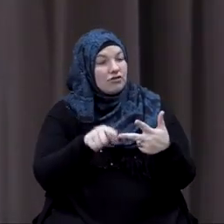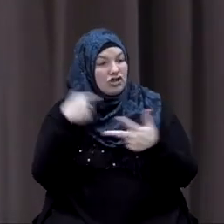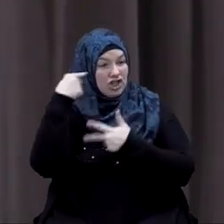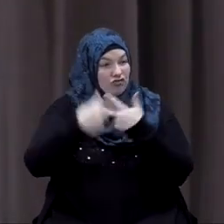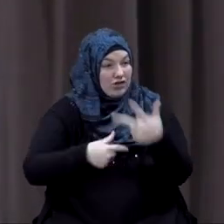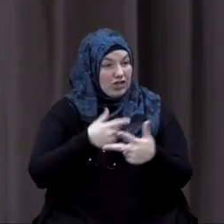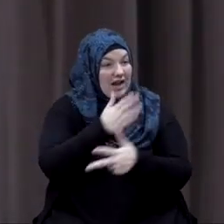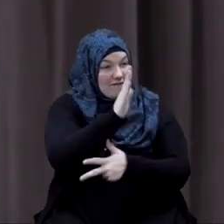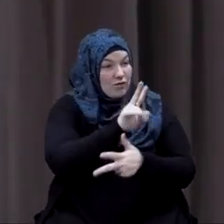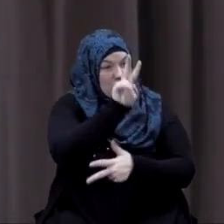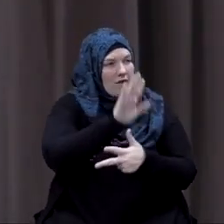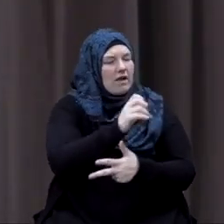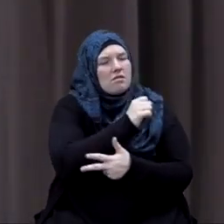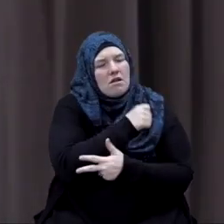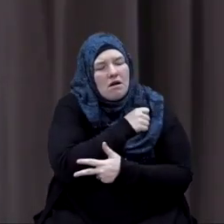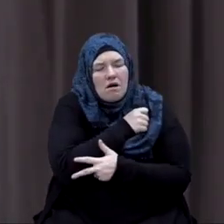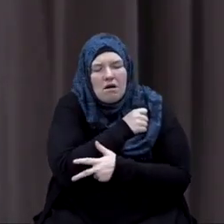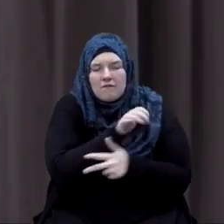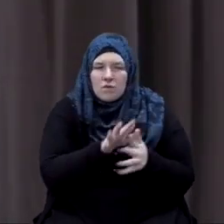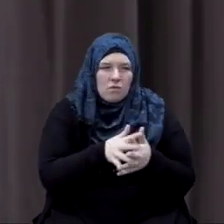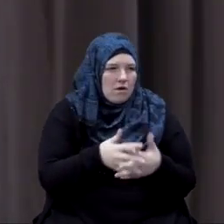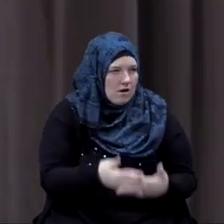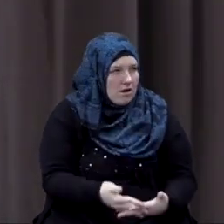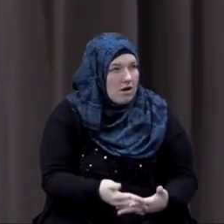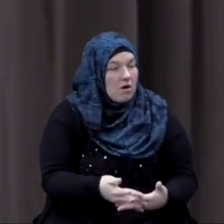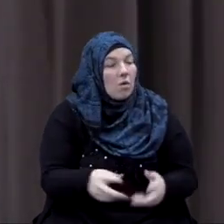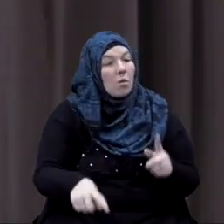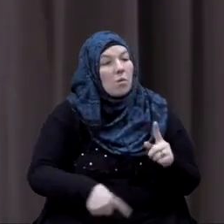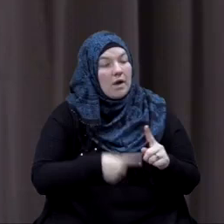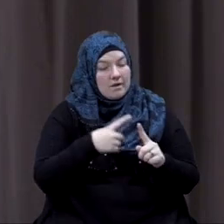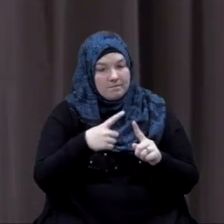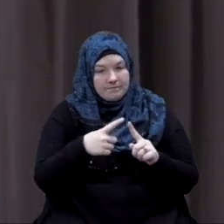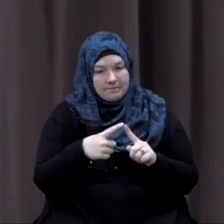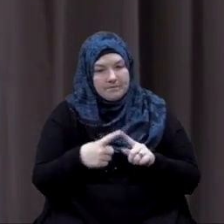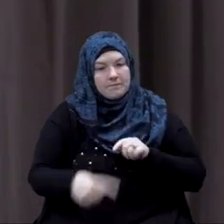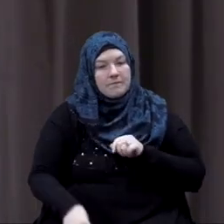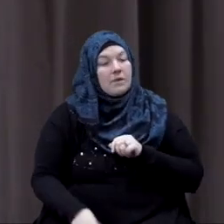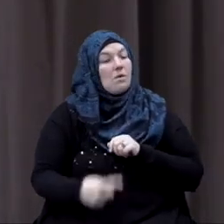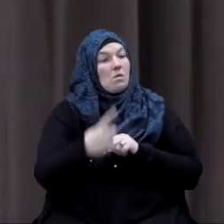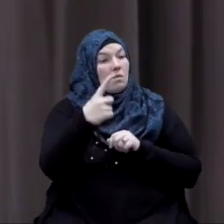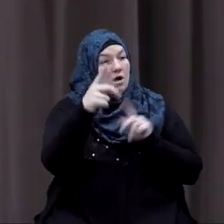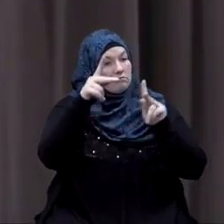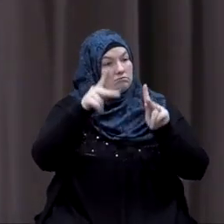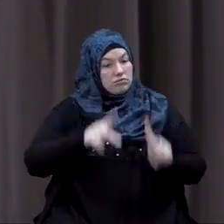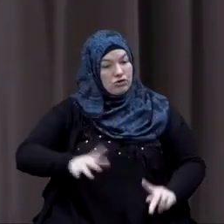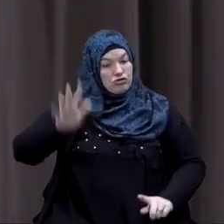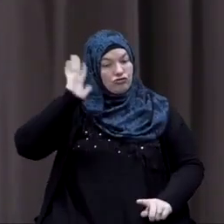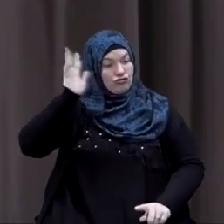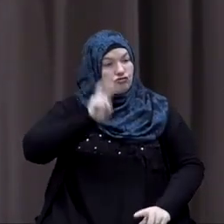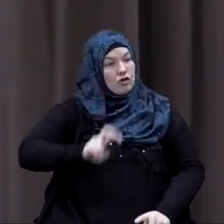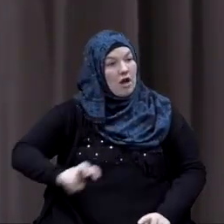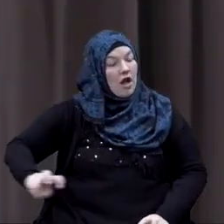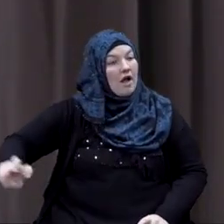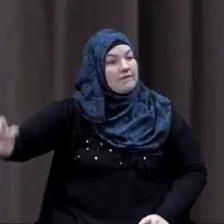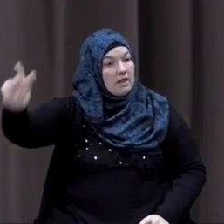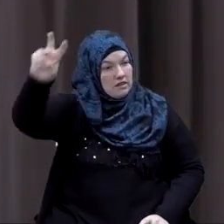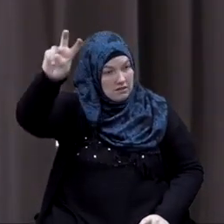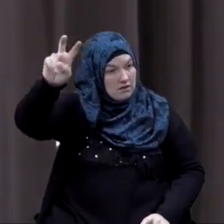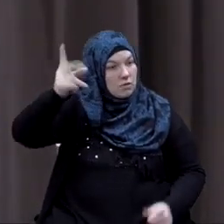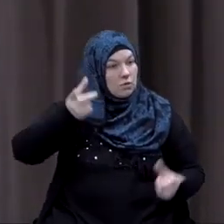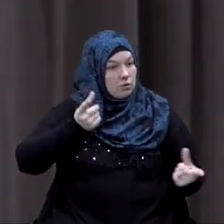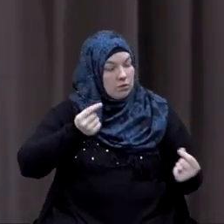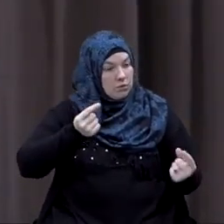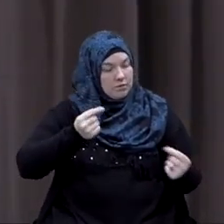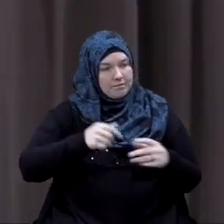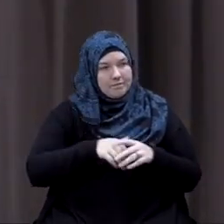so much so that when one of them used to travel, he would assign a